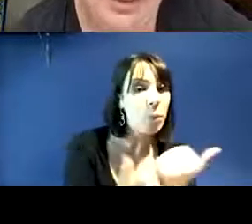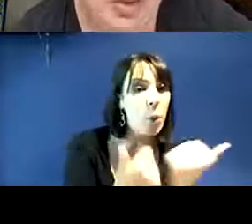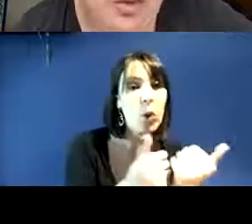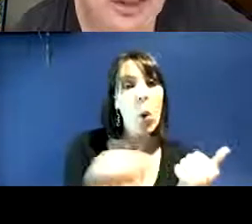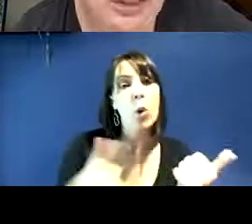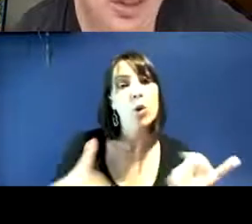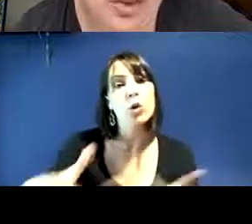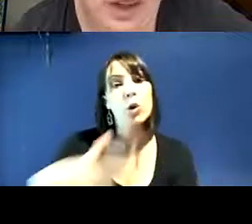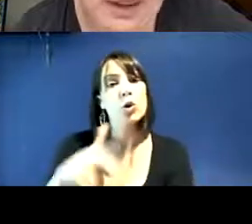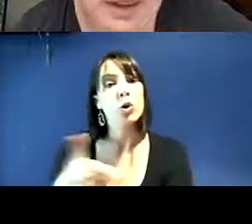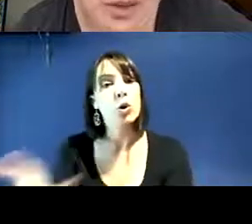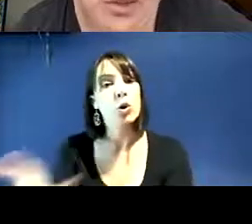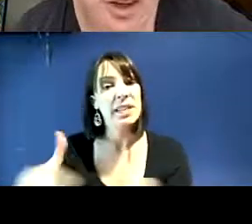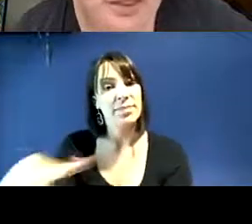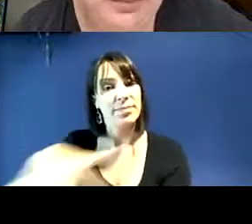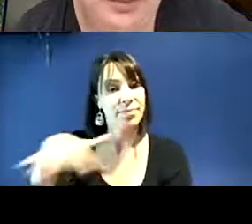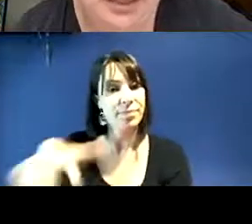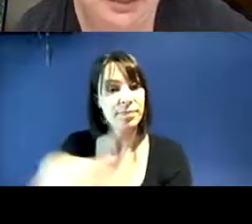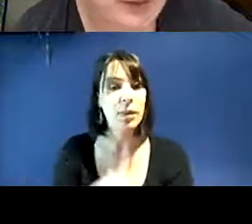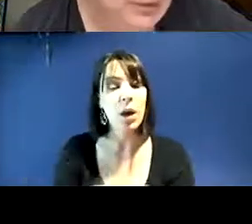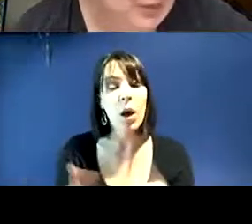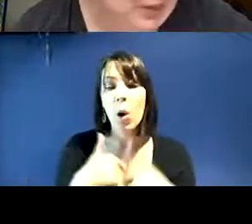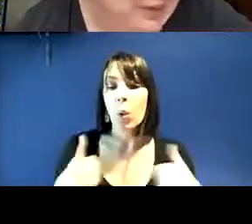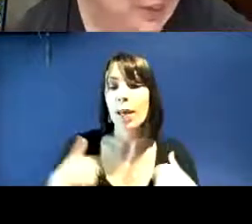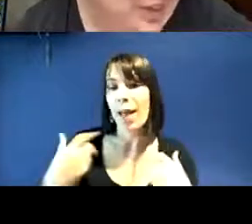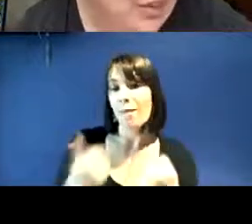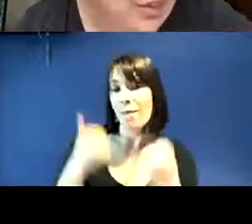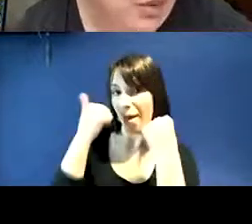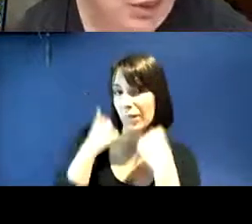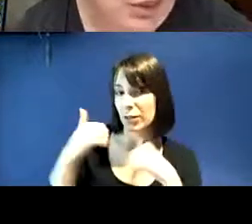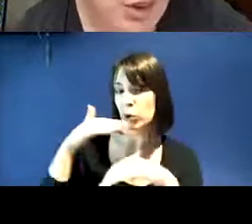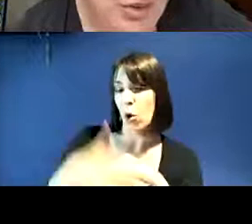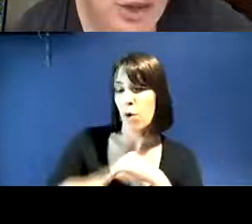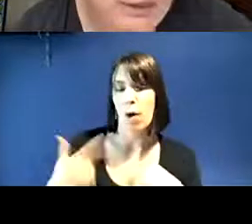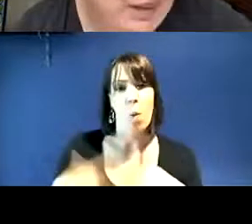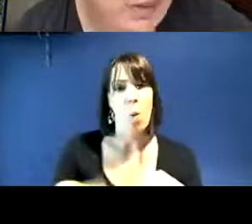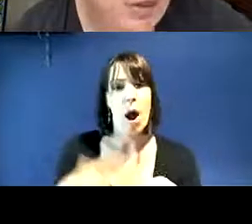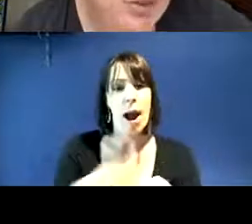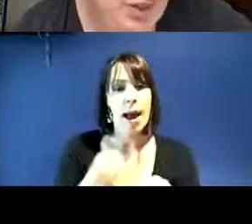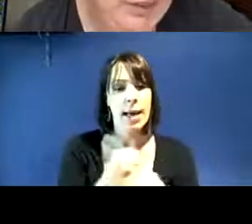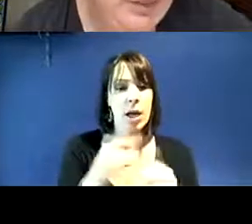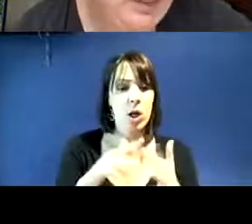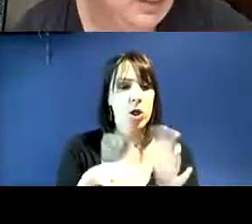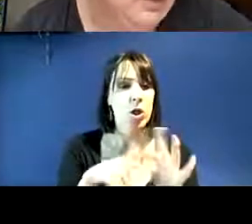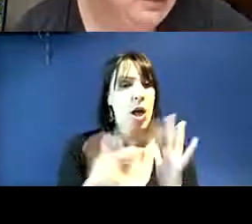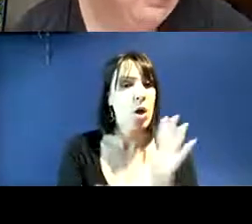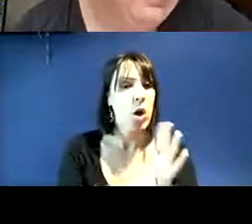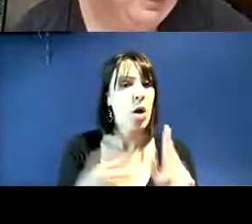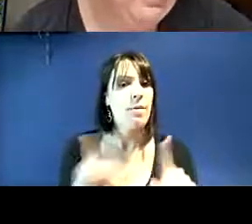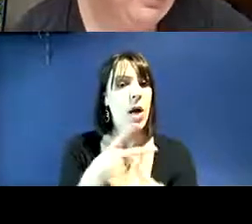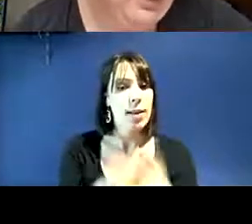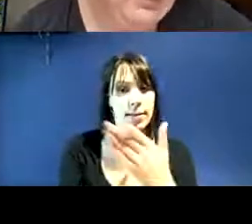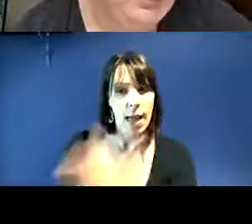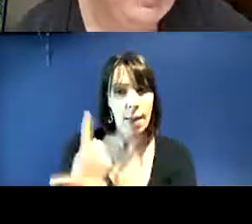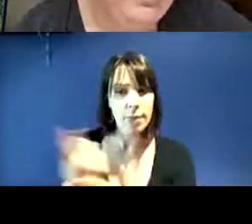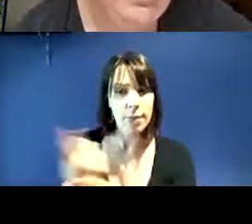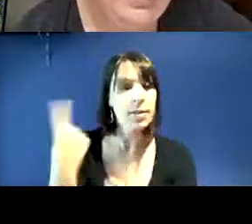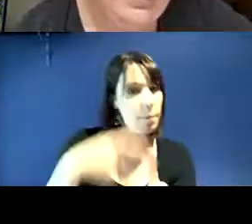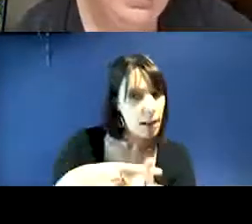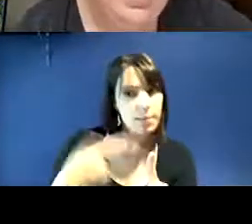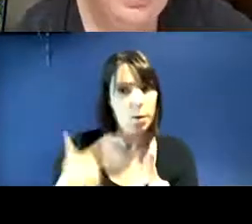evidence of what we know about what drives gender-based violence with what we know about what drives disability-based